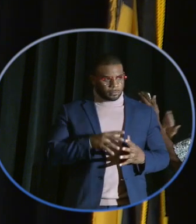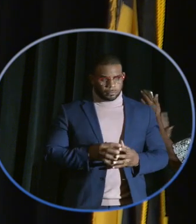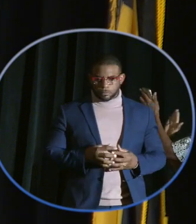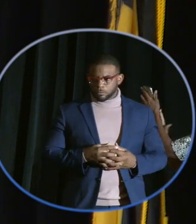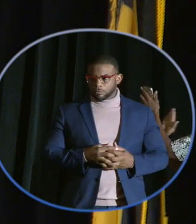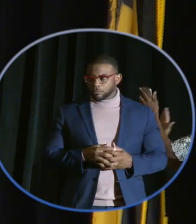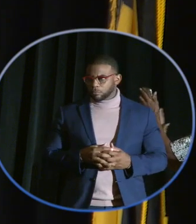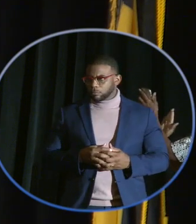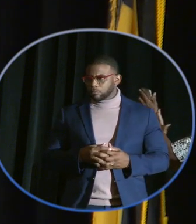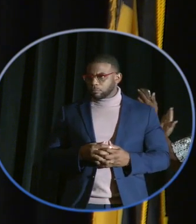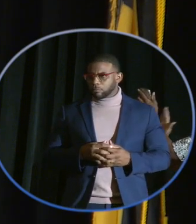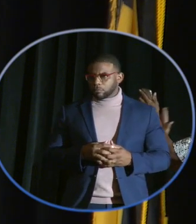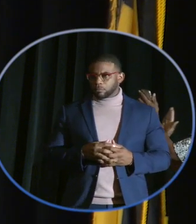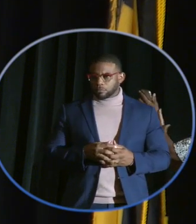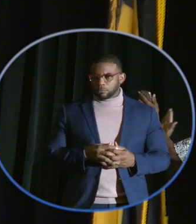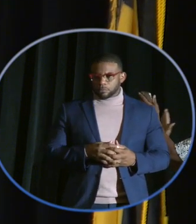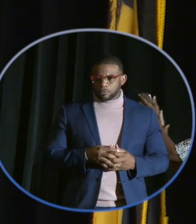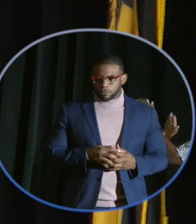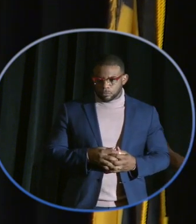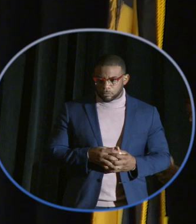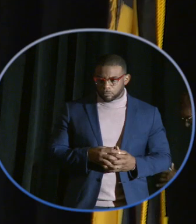is.